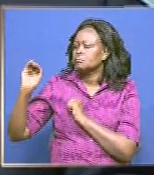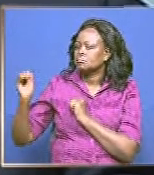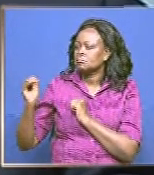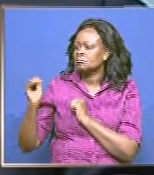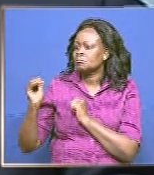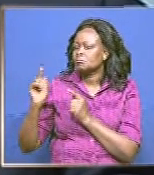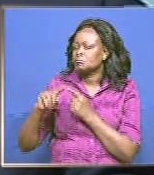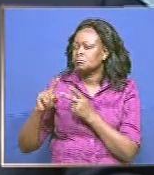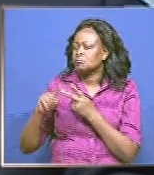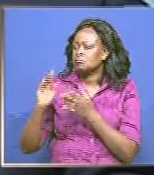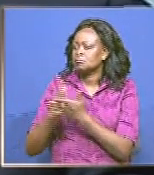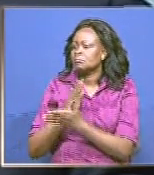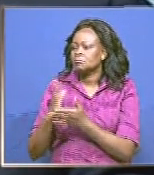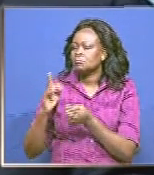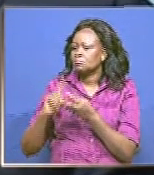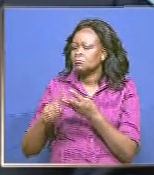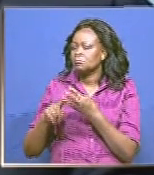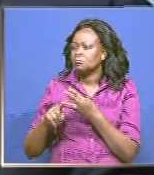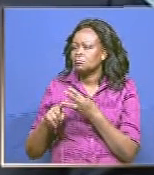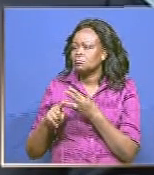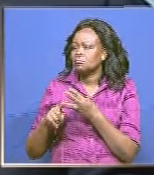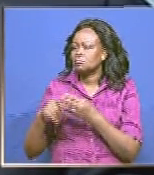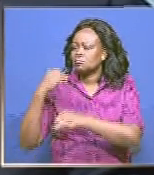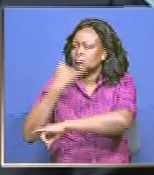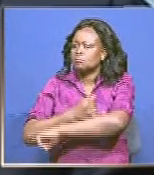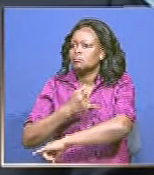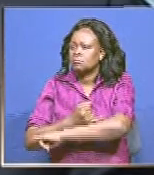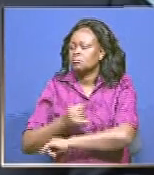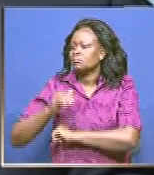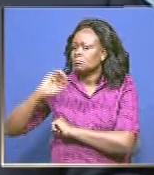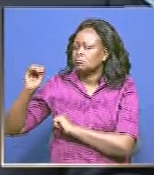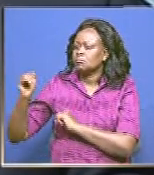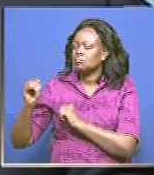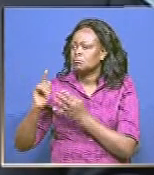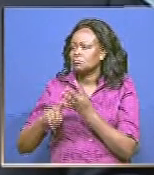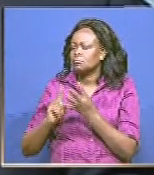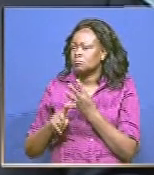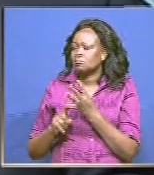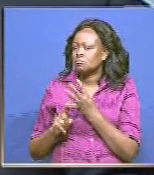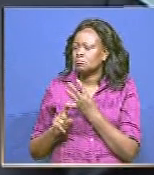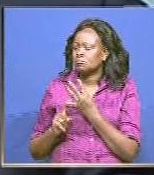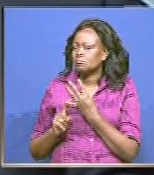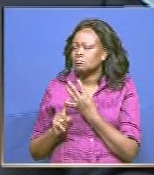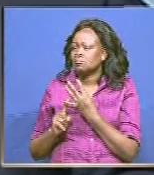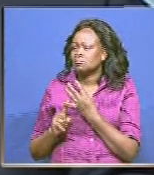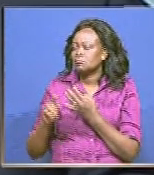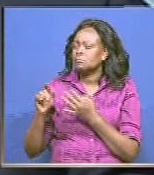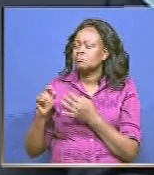in departments, in building the institutions within counties, in